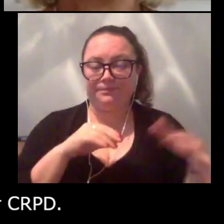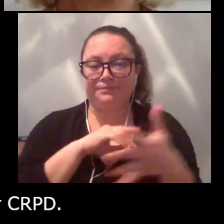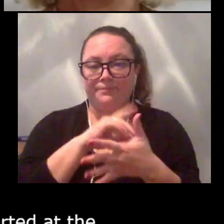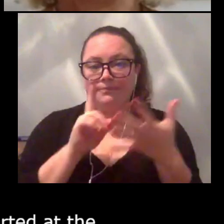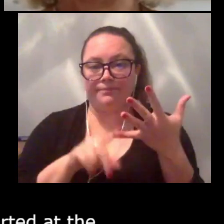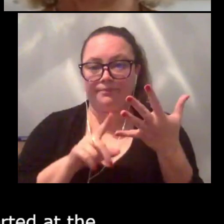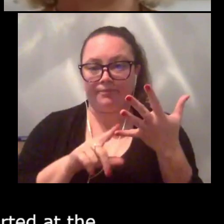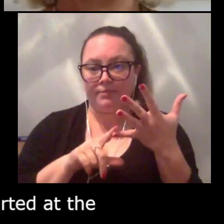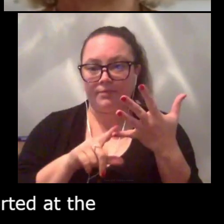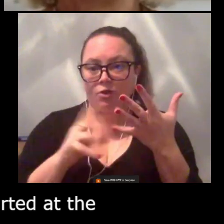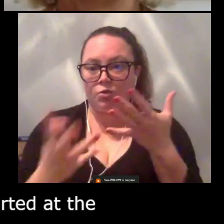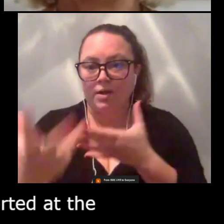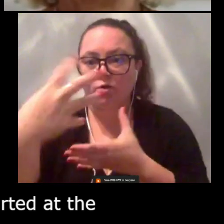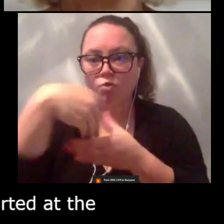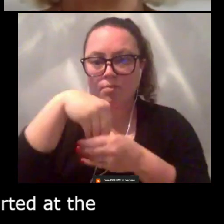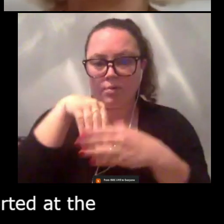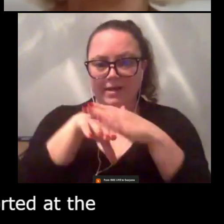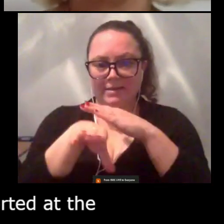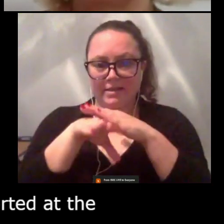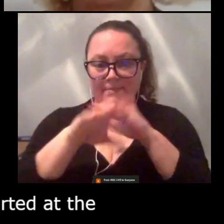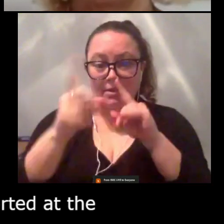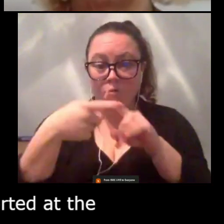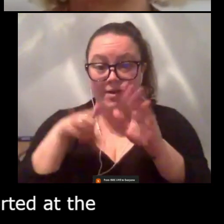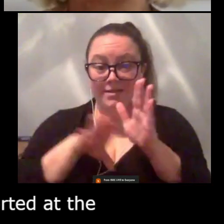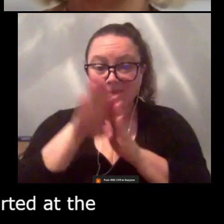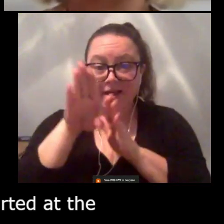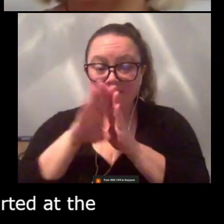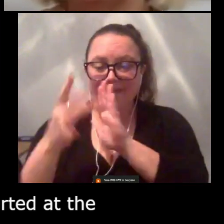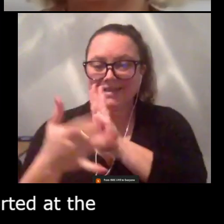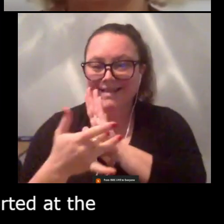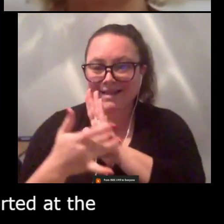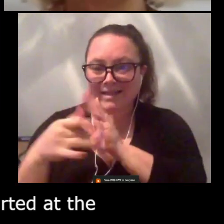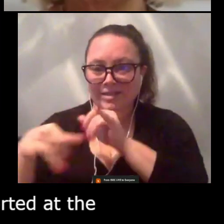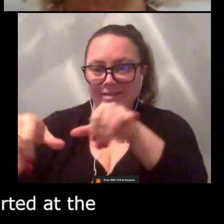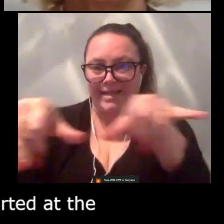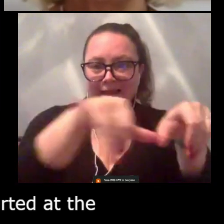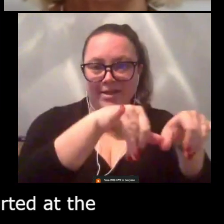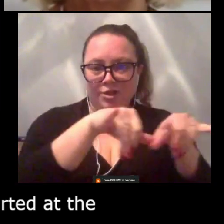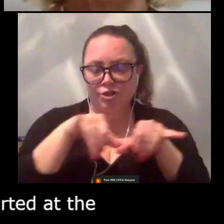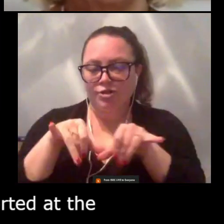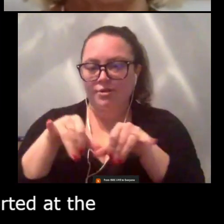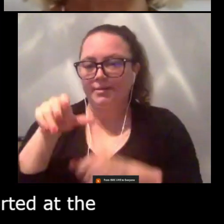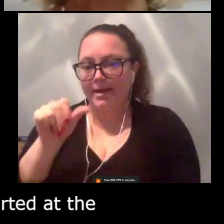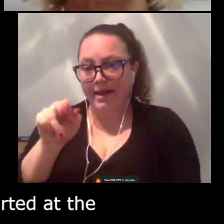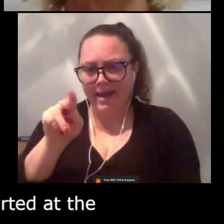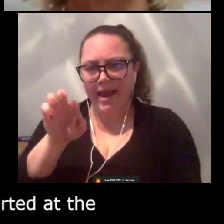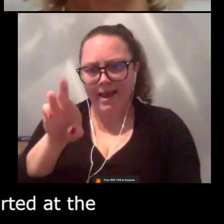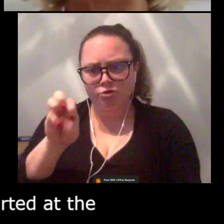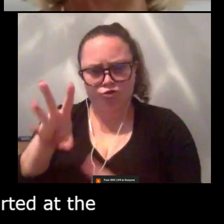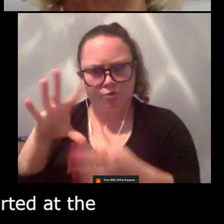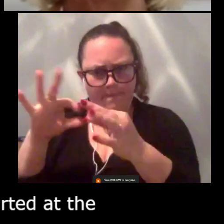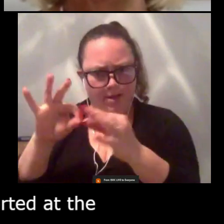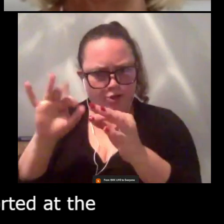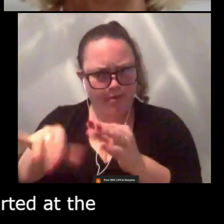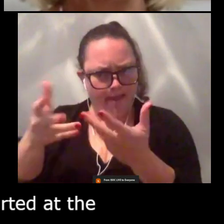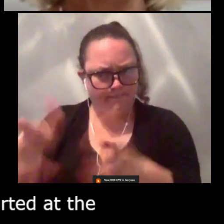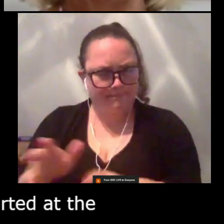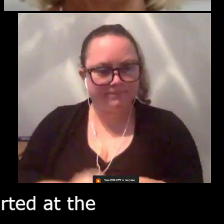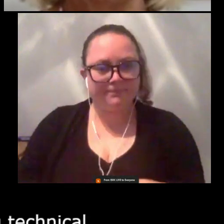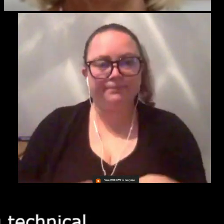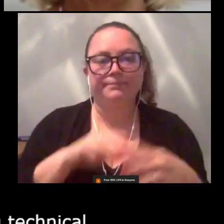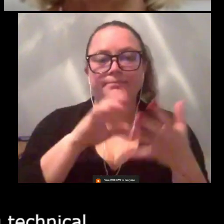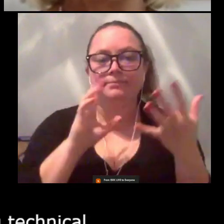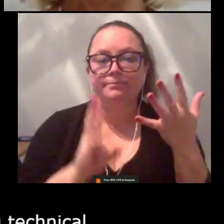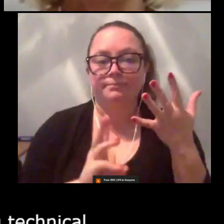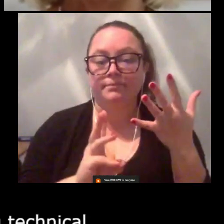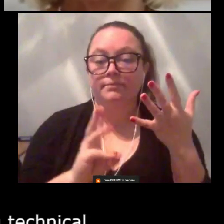incorporate accessibility when developing technical standards, and Andrew mentioned that. 6 is to include